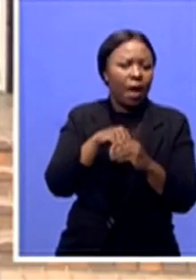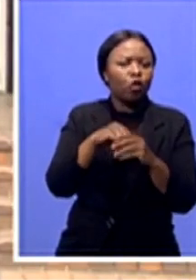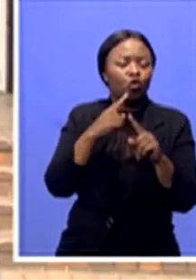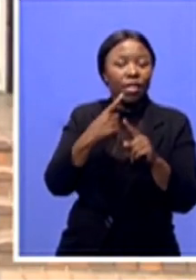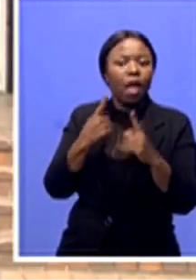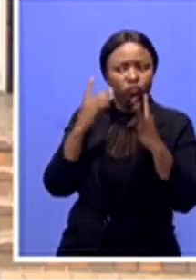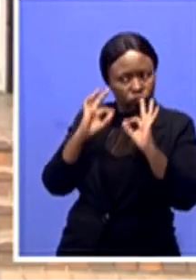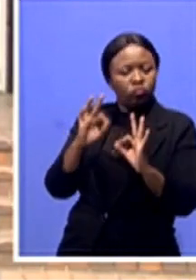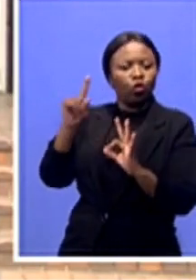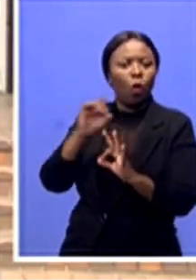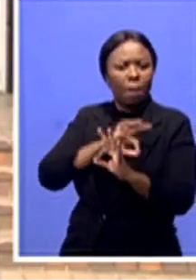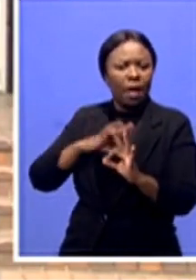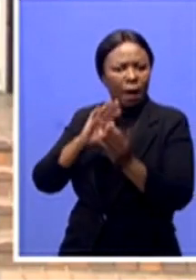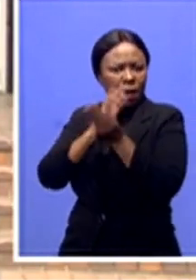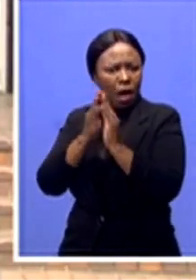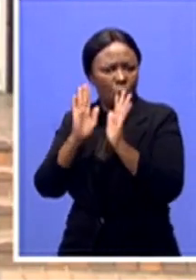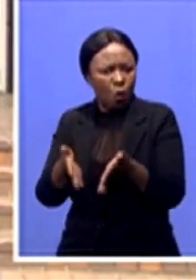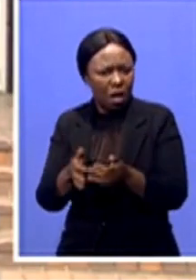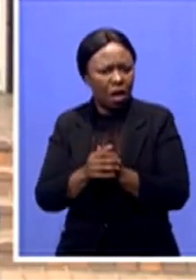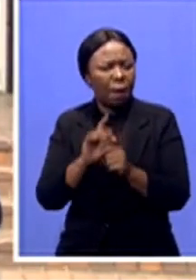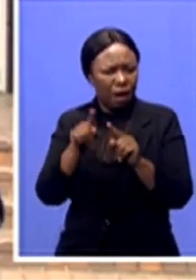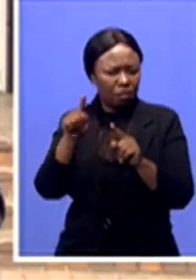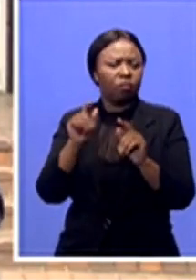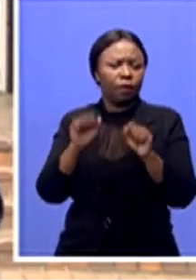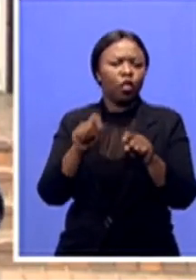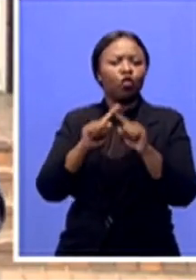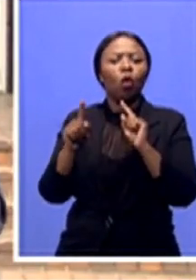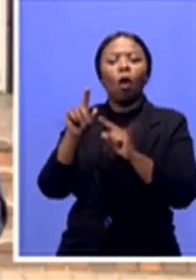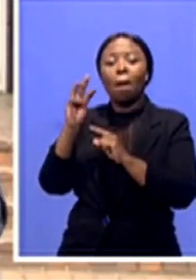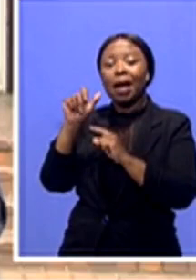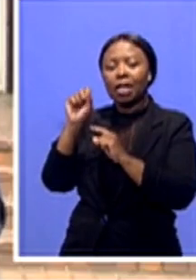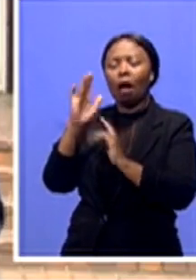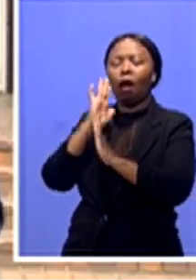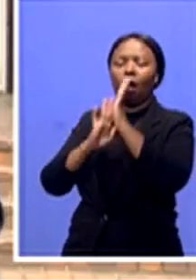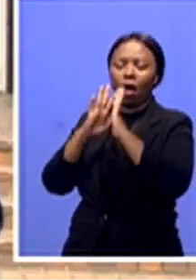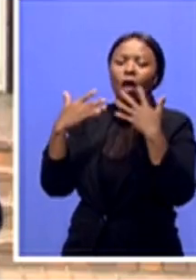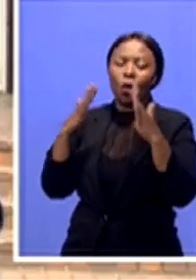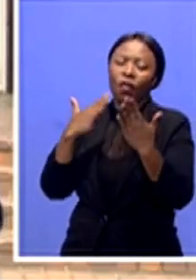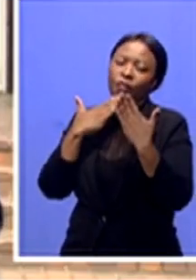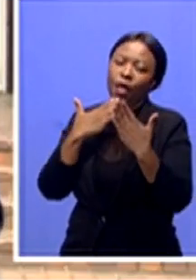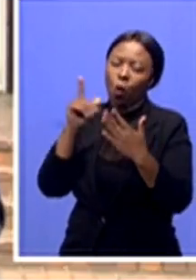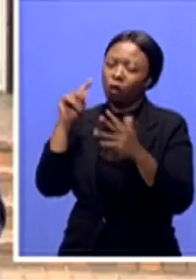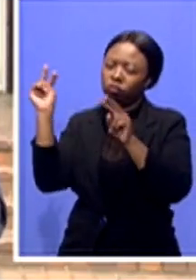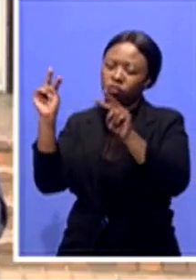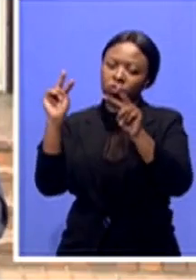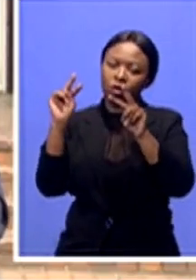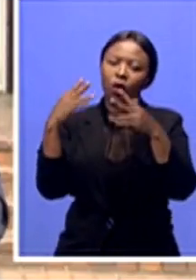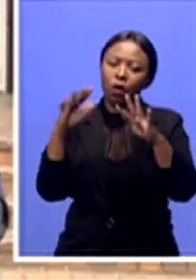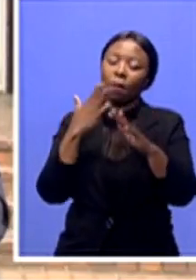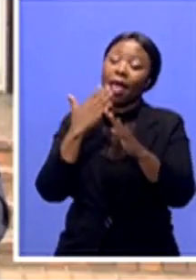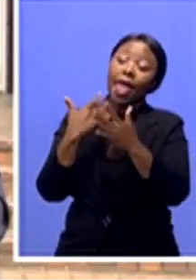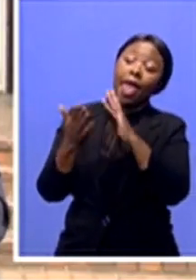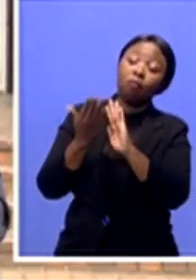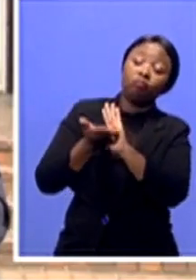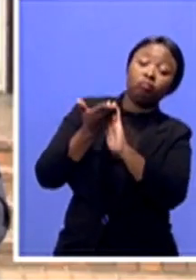in terms of that. Brother Maseko, thank you very much indeed. You are indeed our eyes and ears on the ground. Come back to us with any further developments. We'll get you on air, get the view at the very